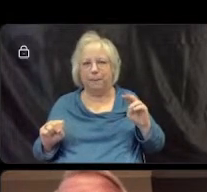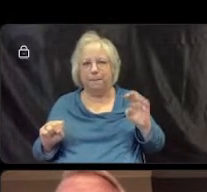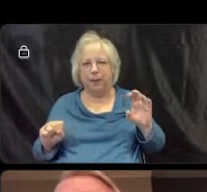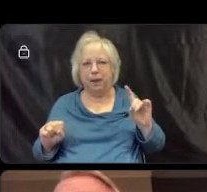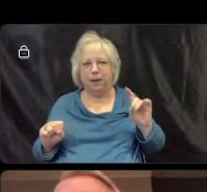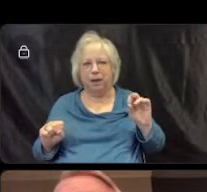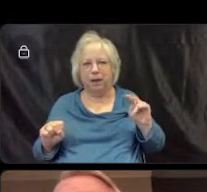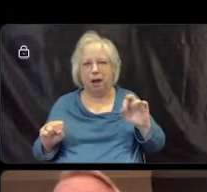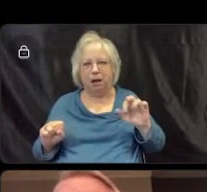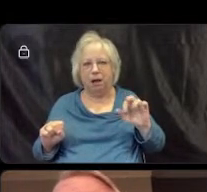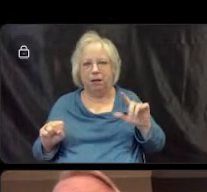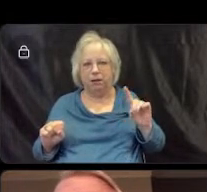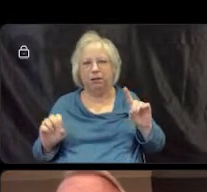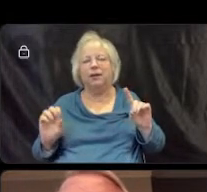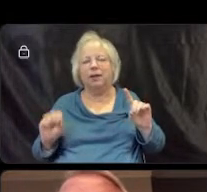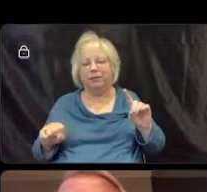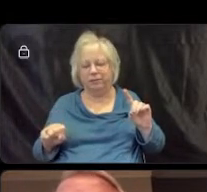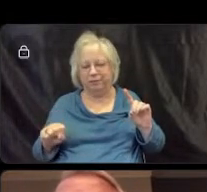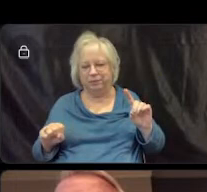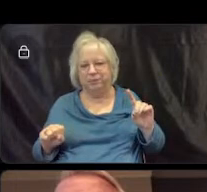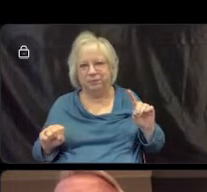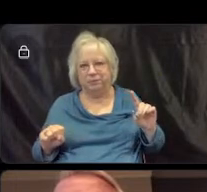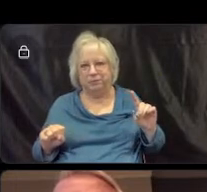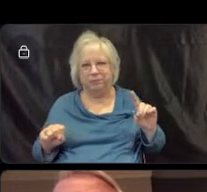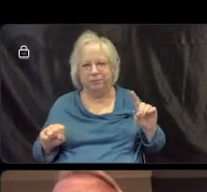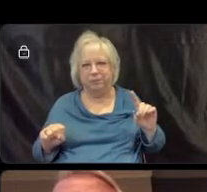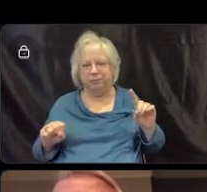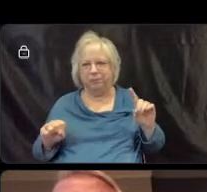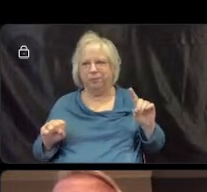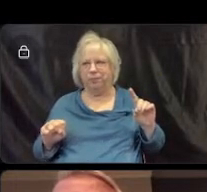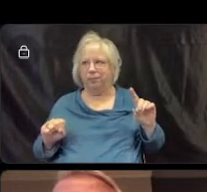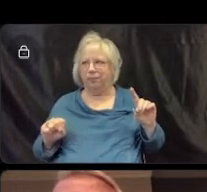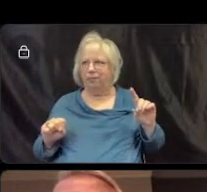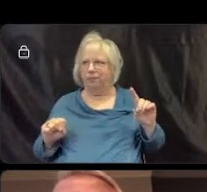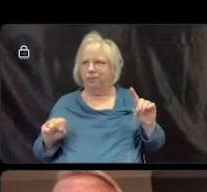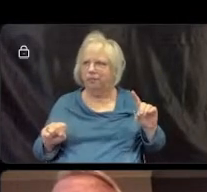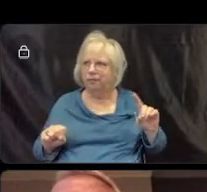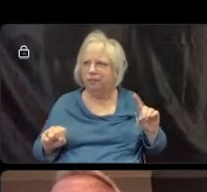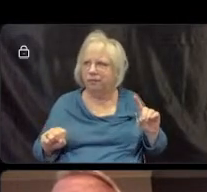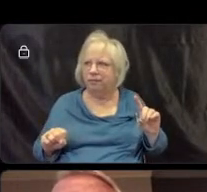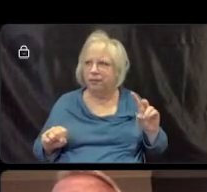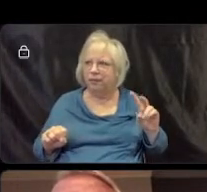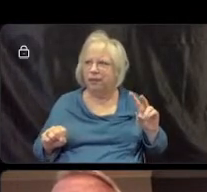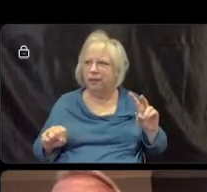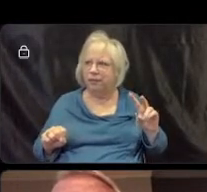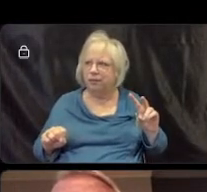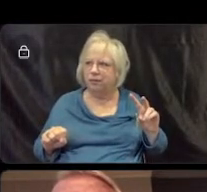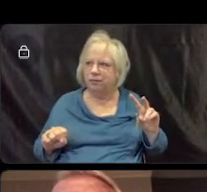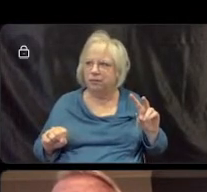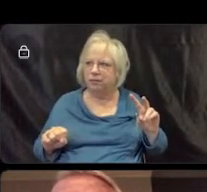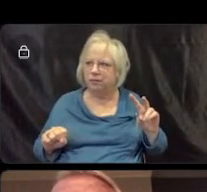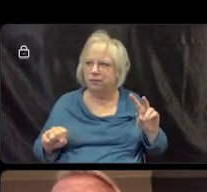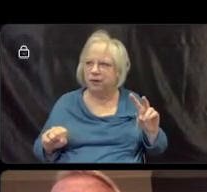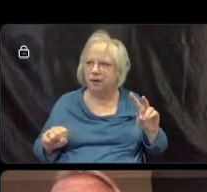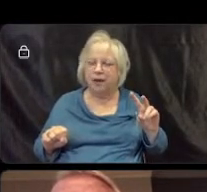McDonald. Yes. Thomas. Yes.